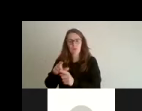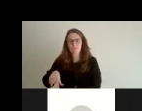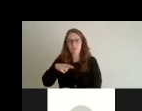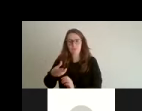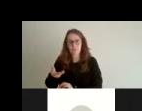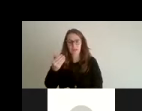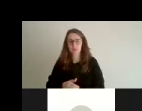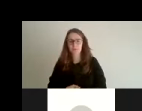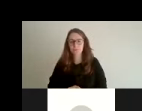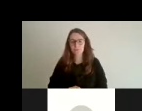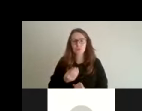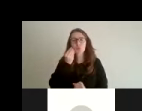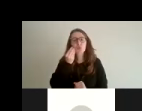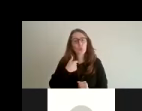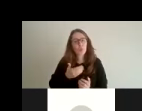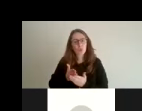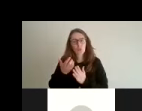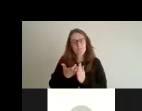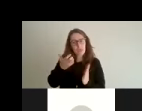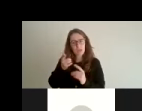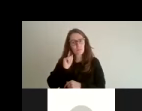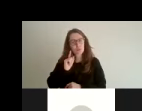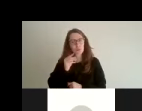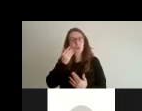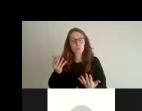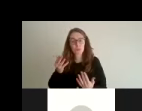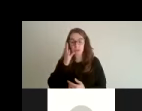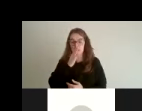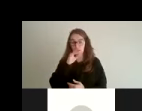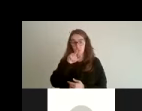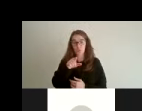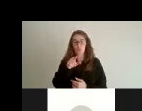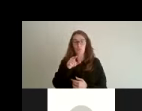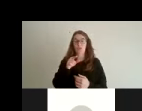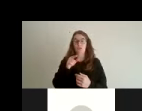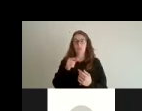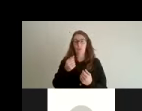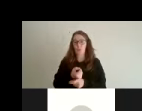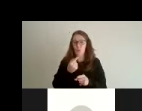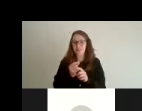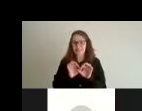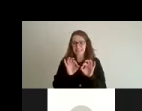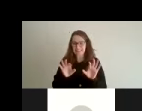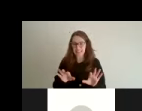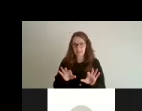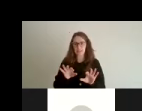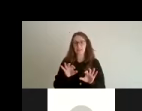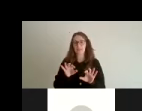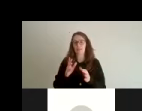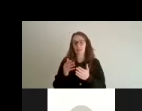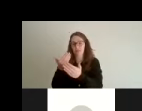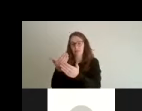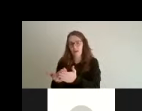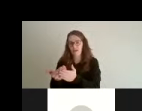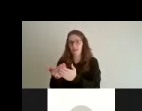do you remain relevant? Well, if you have inequalities, it will create underperformance,